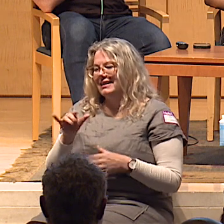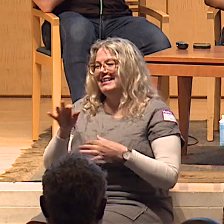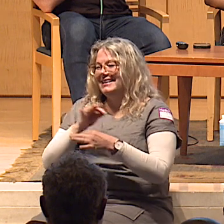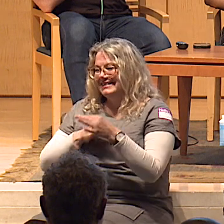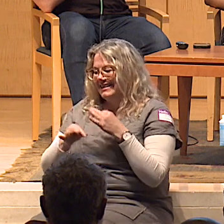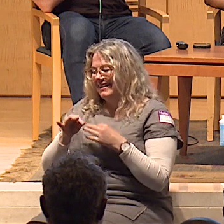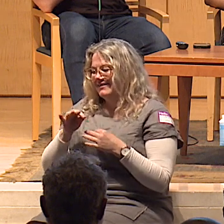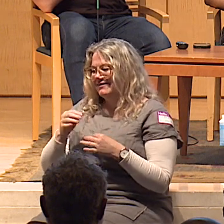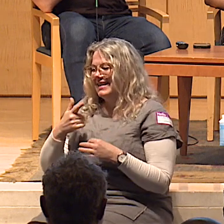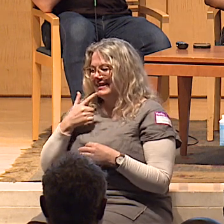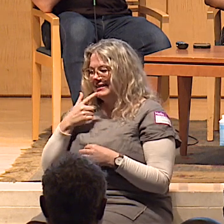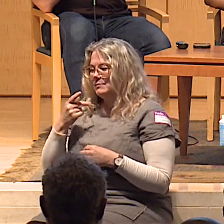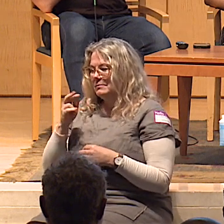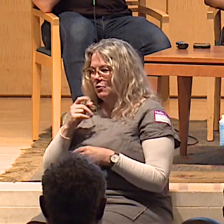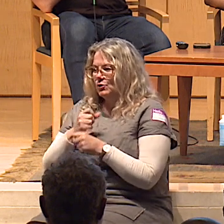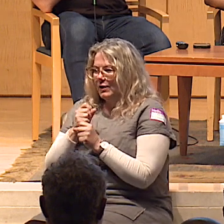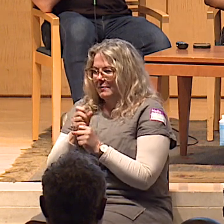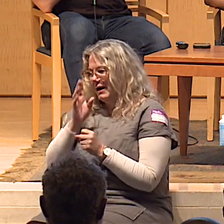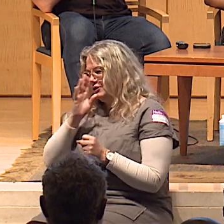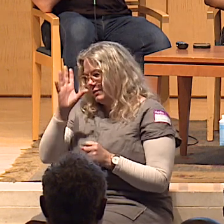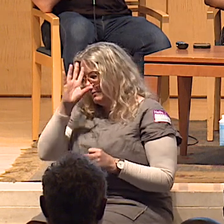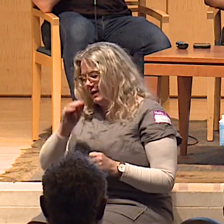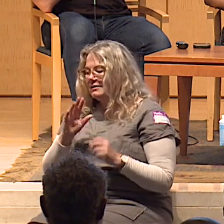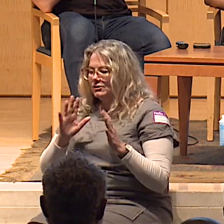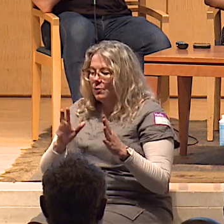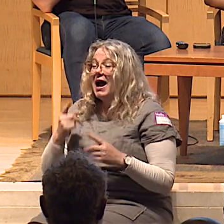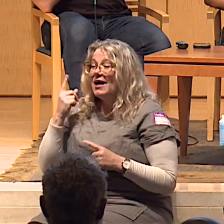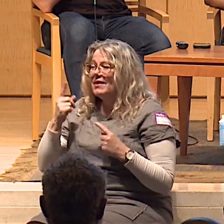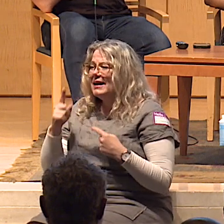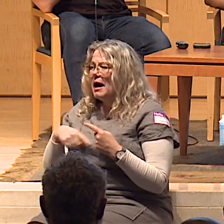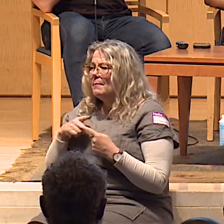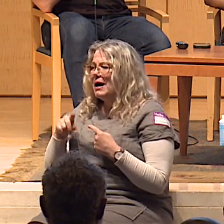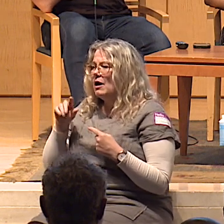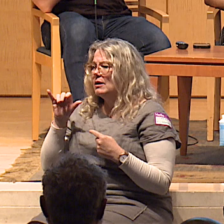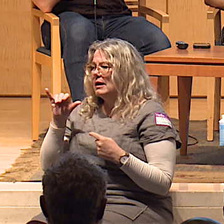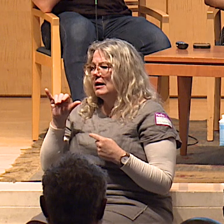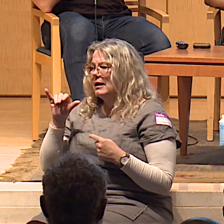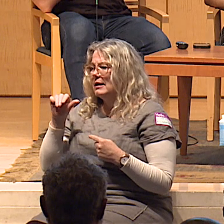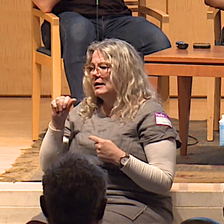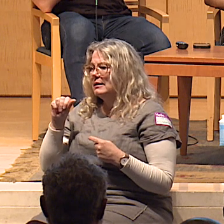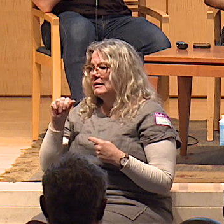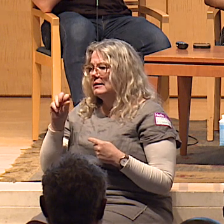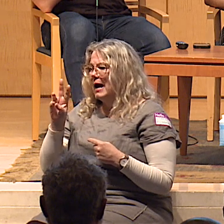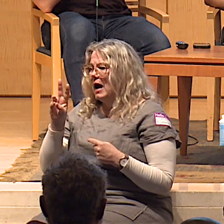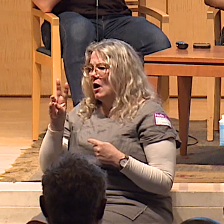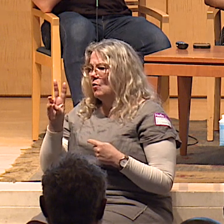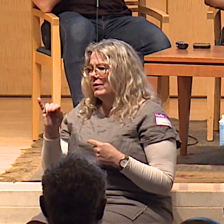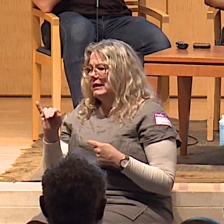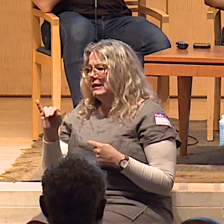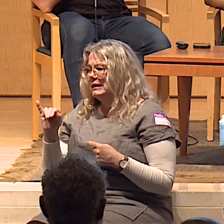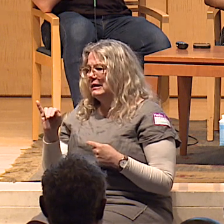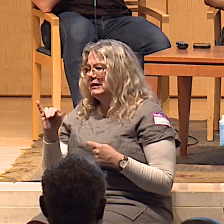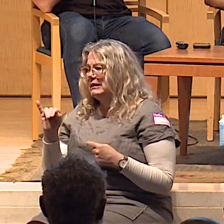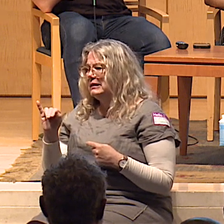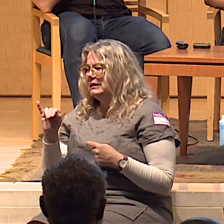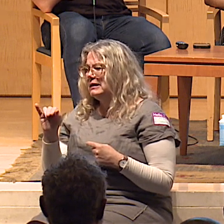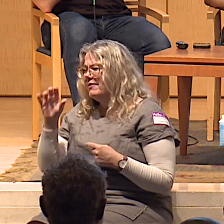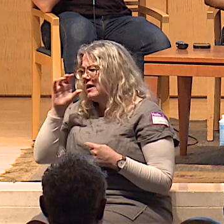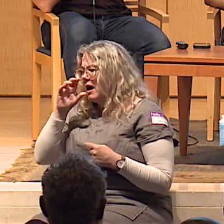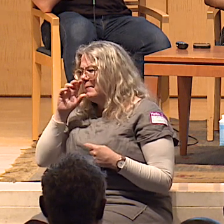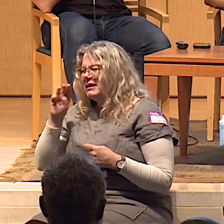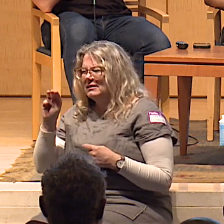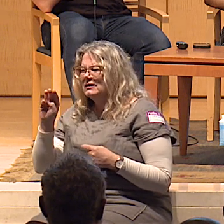men. I also think about Yaoi, right, or BL comics, right? So there's, these are